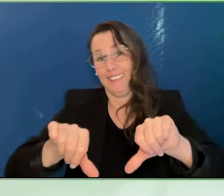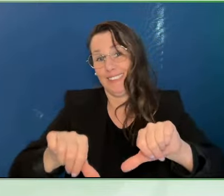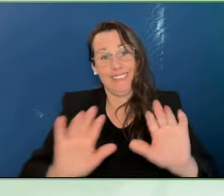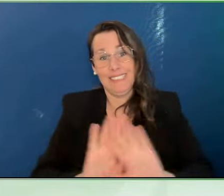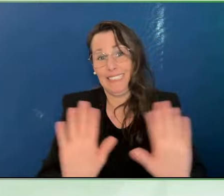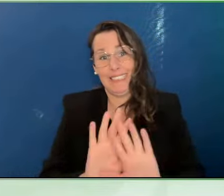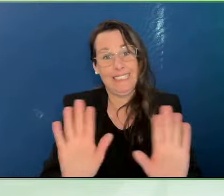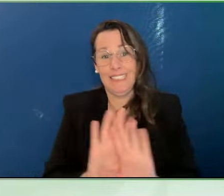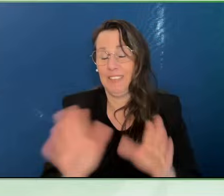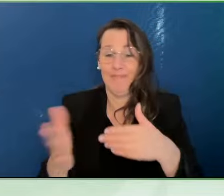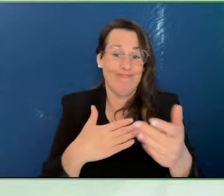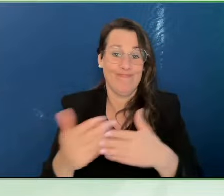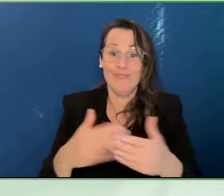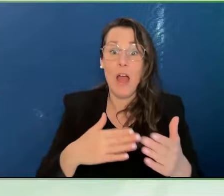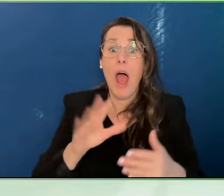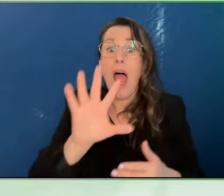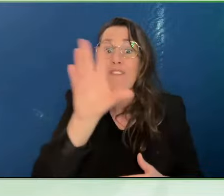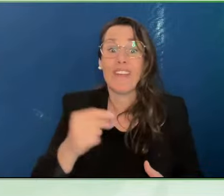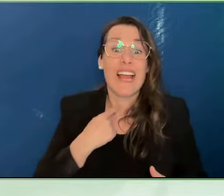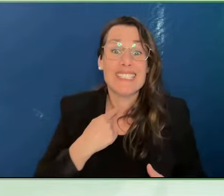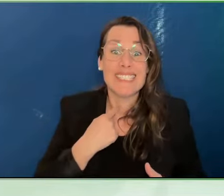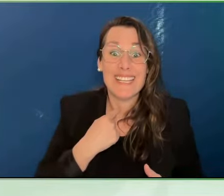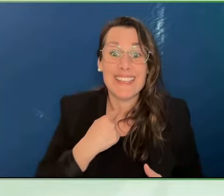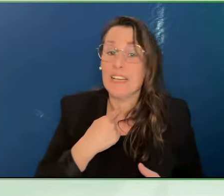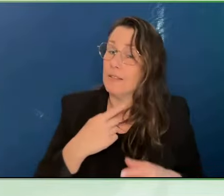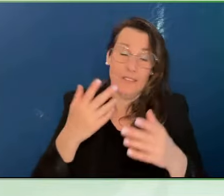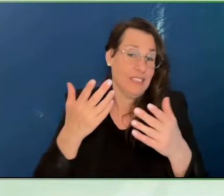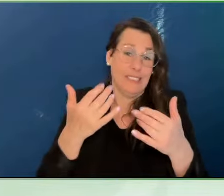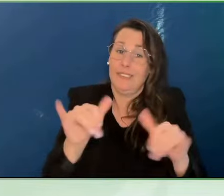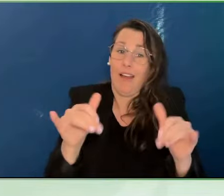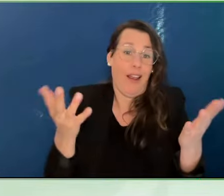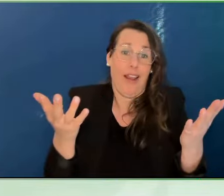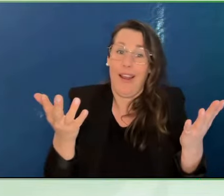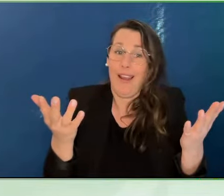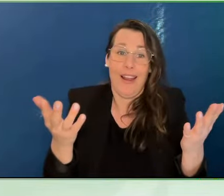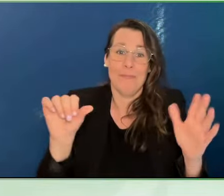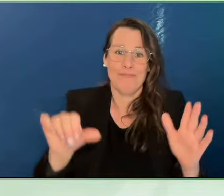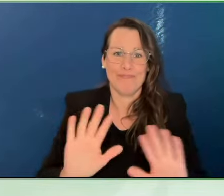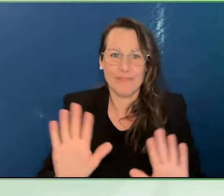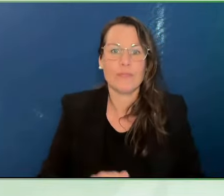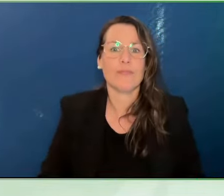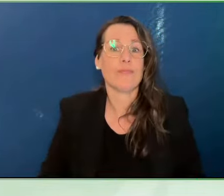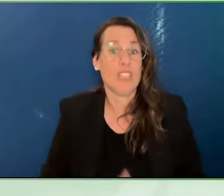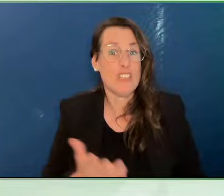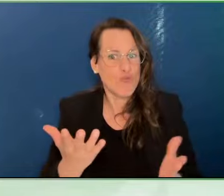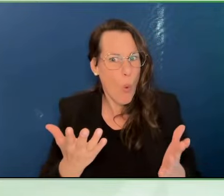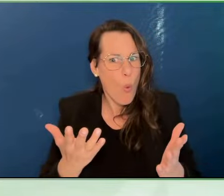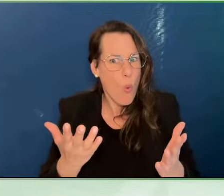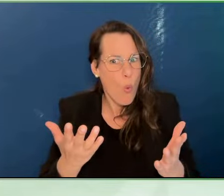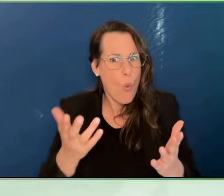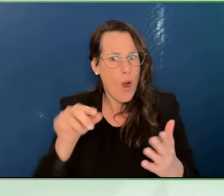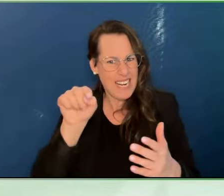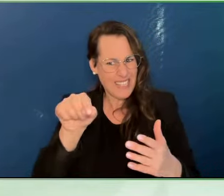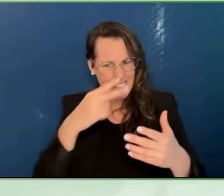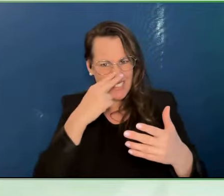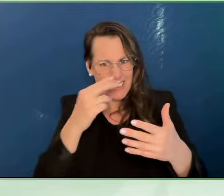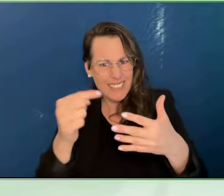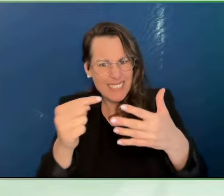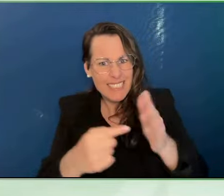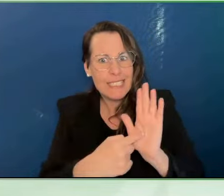one of the biggest challenges that we have. And thank you for asking that question, because during the tech forum, there